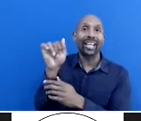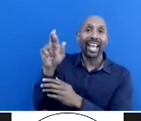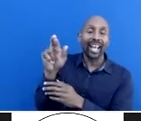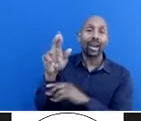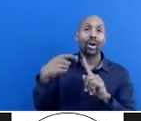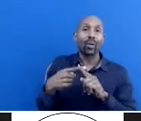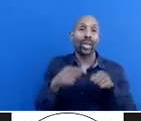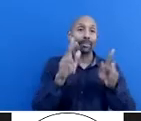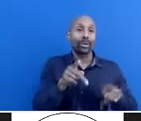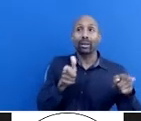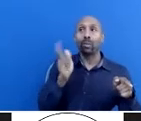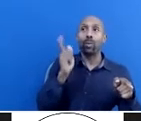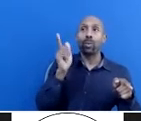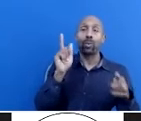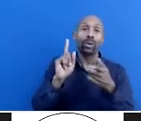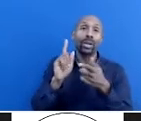in 1965.